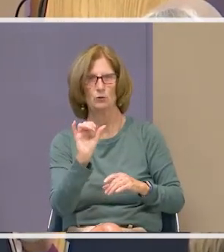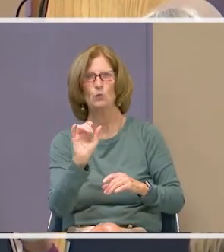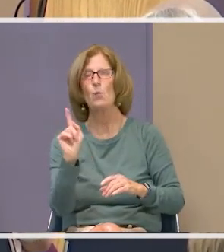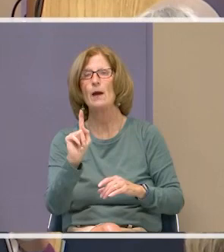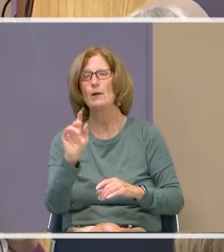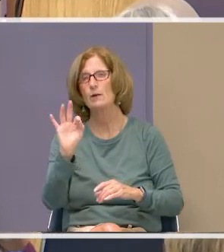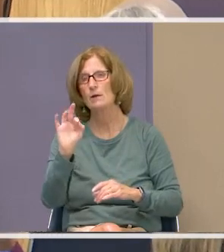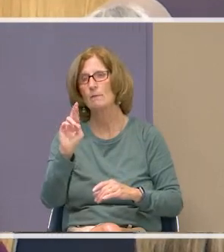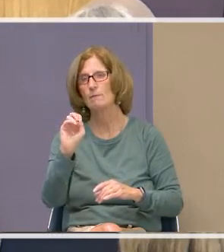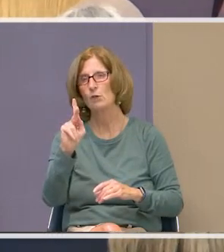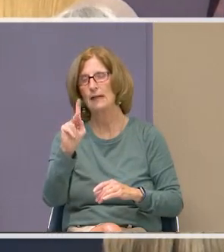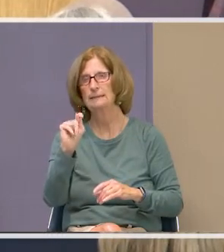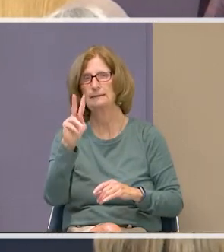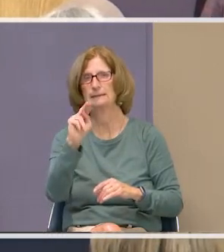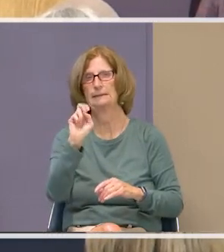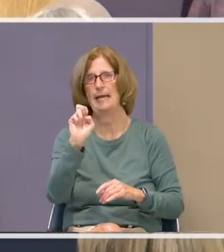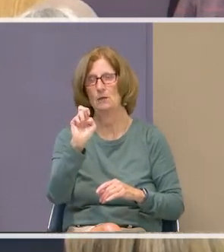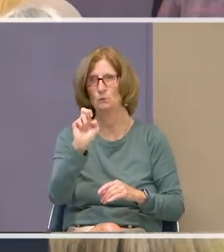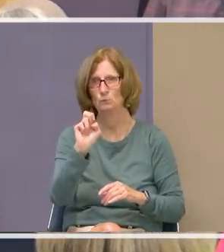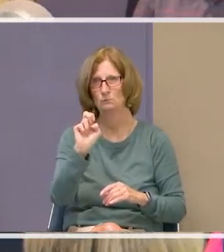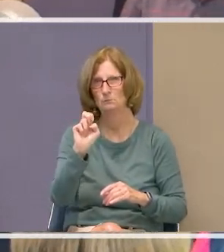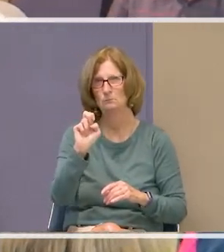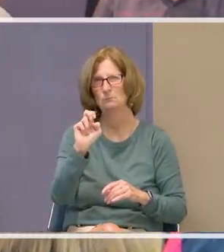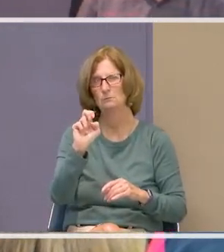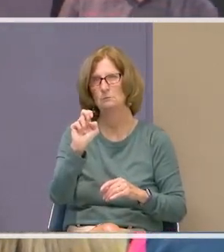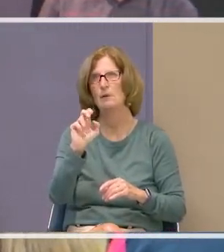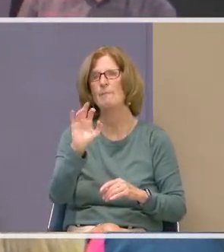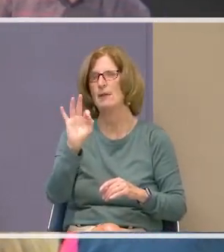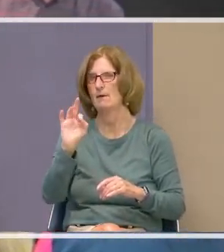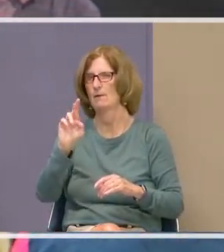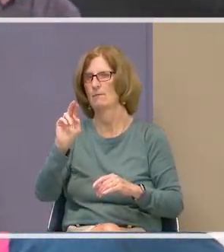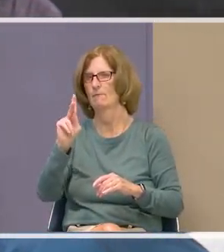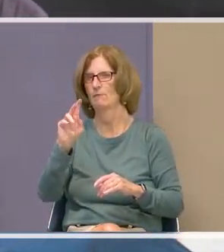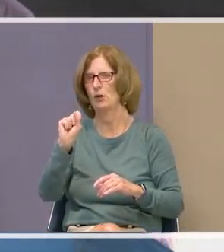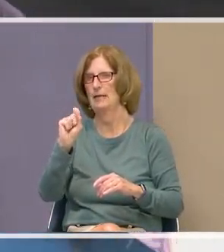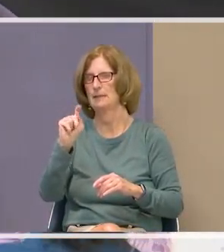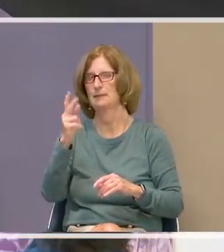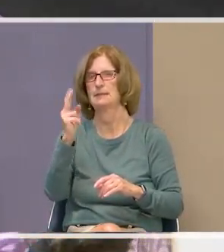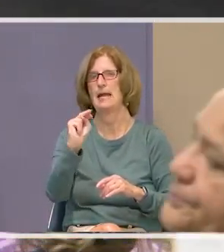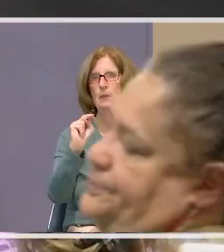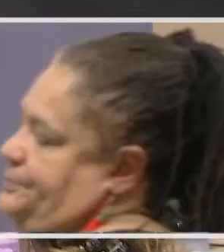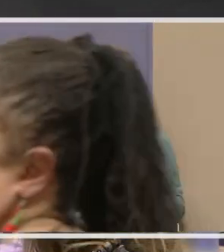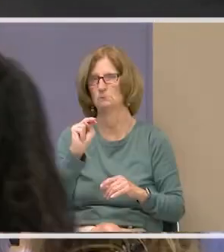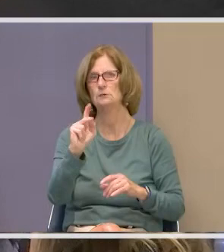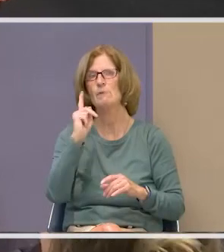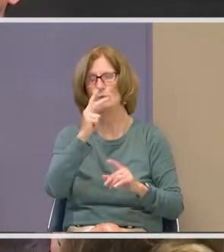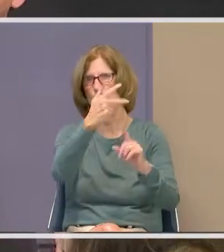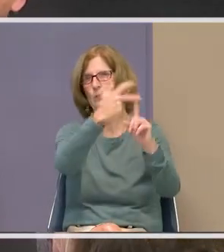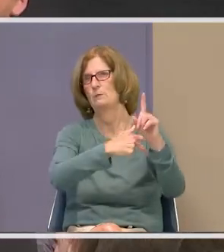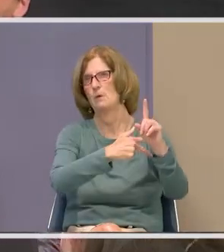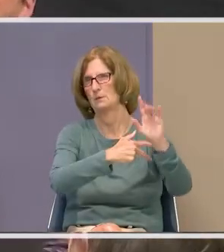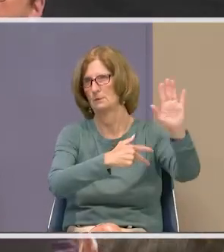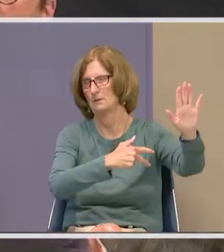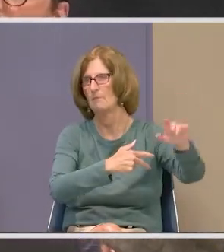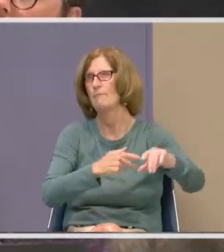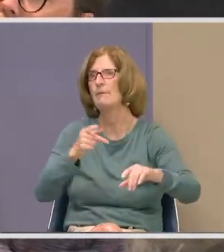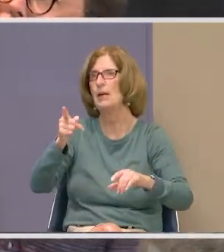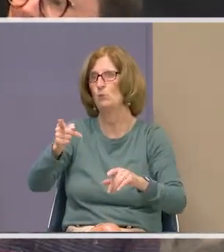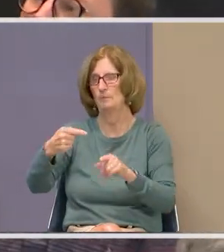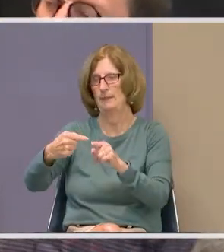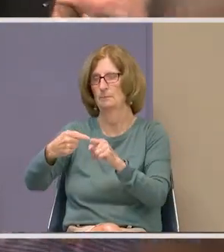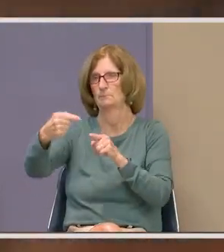Frankstown, that took 3 months. But it's not going to be your whole corner screwed up for 3 months. They move corner to corner. It will